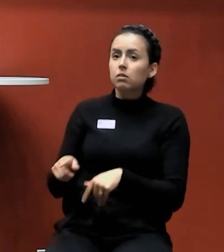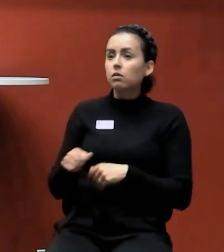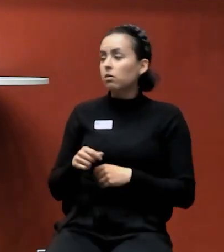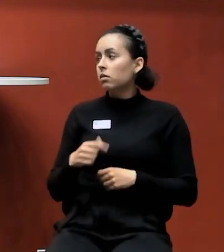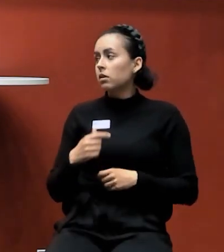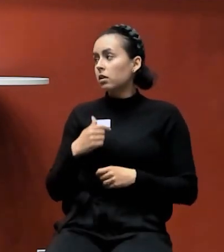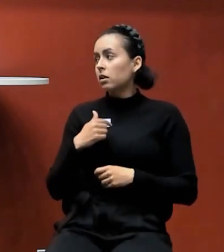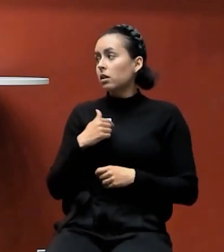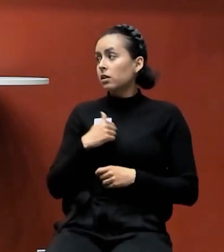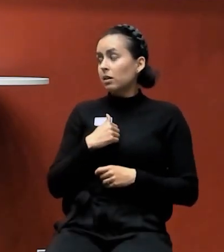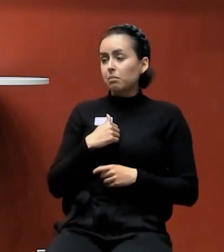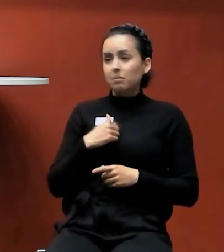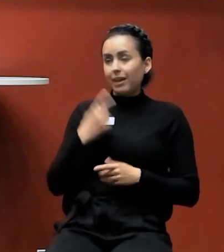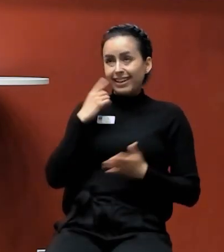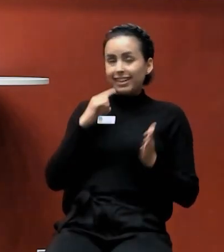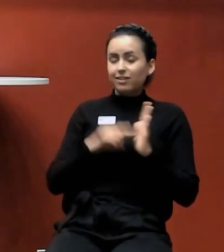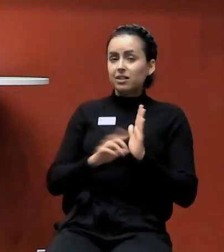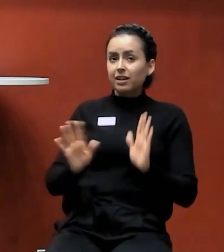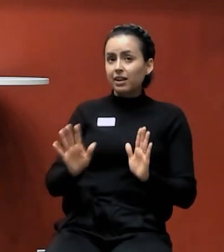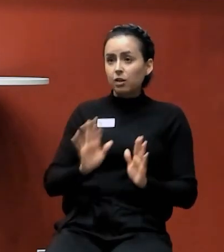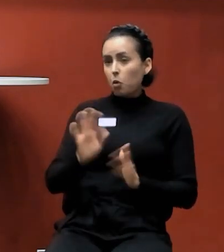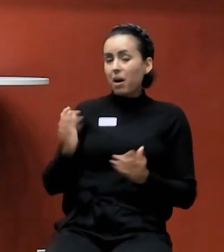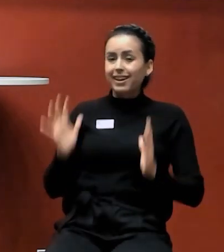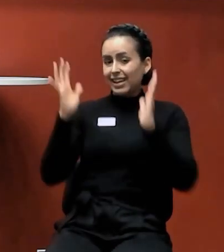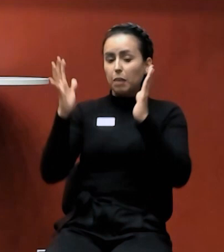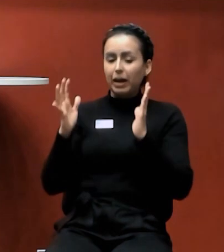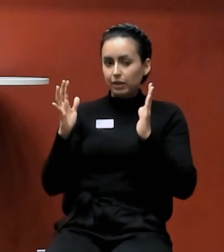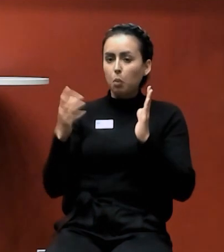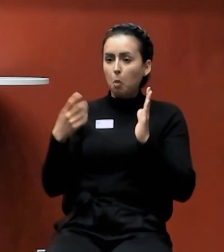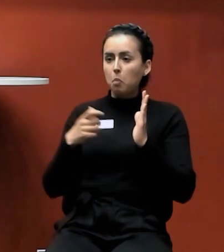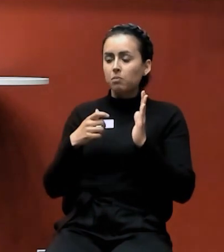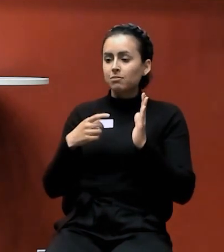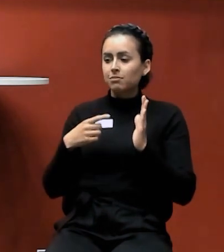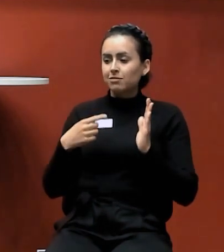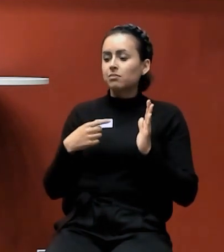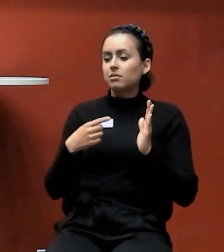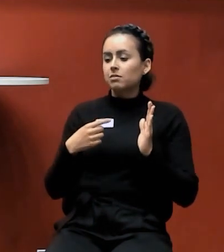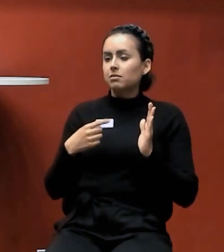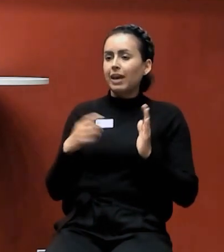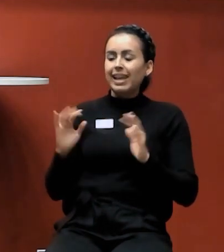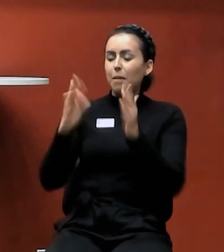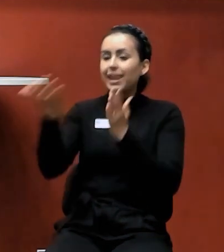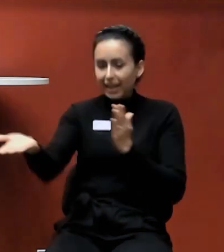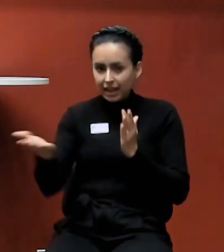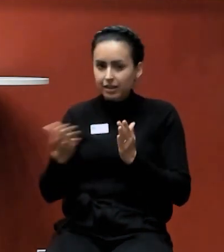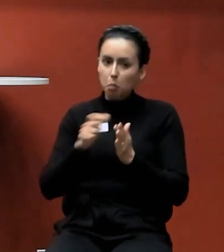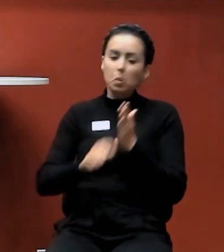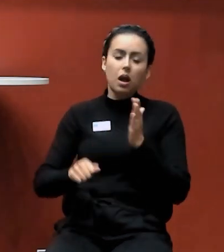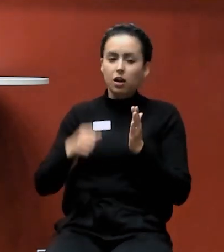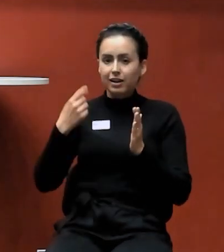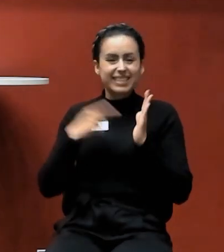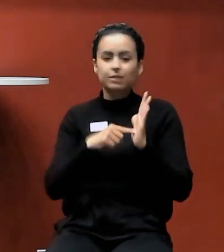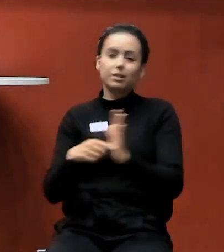a model for your life, but every now and then you want to make work. There are no resources.